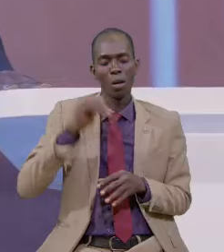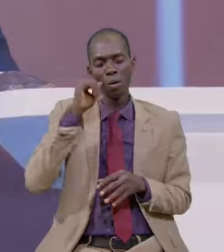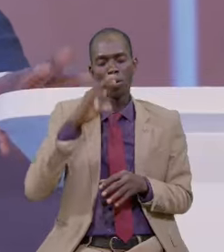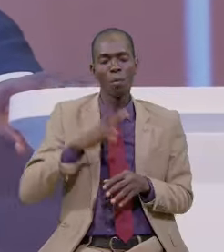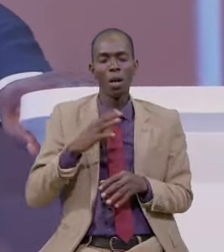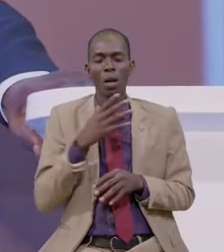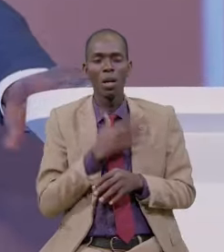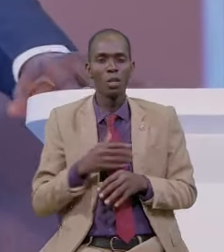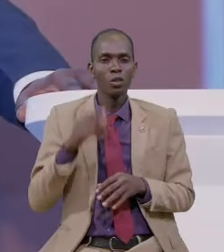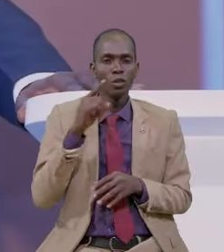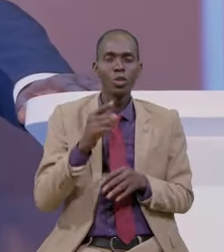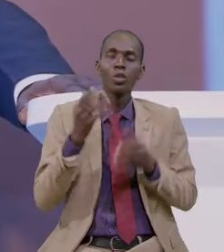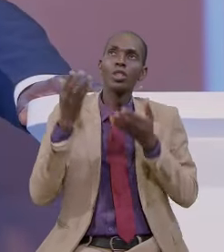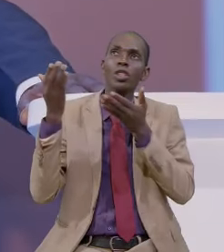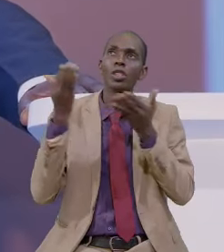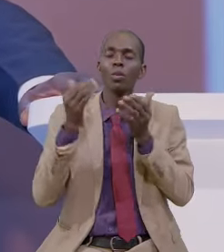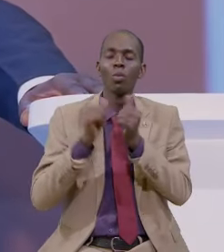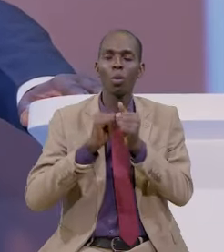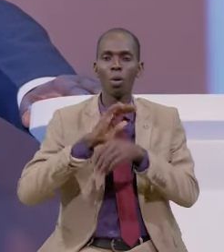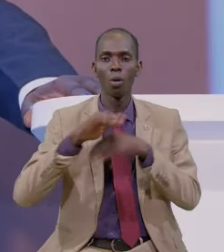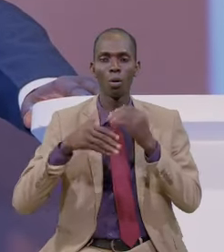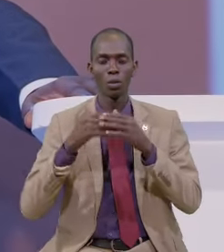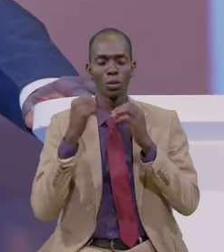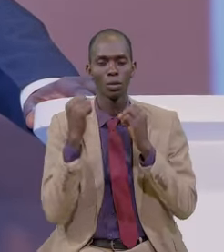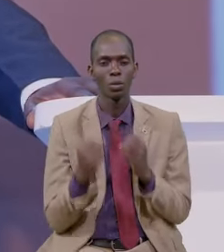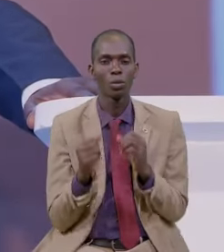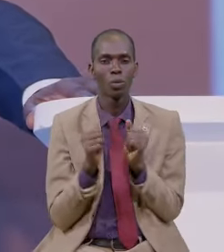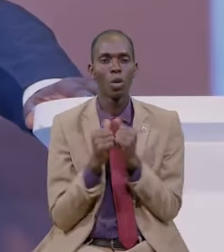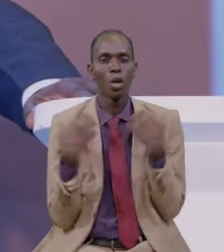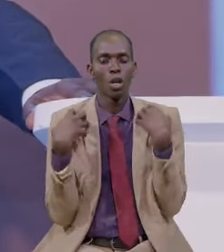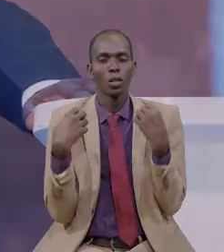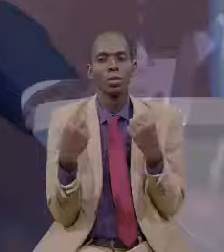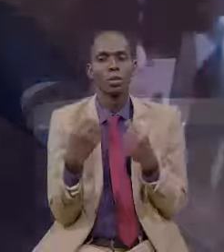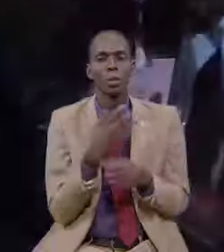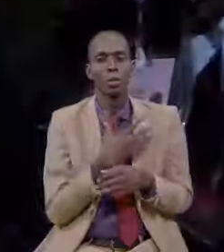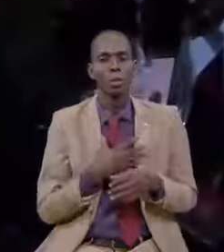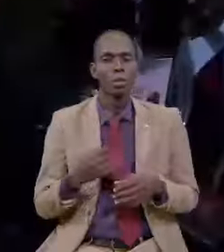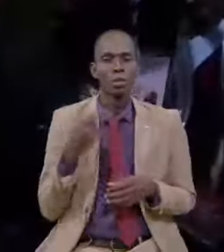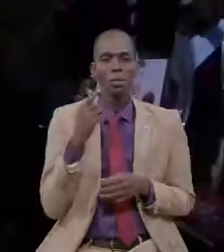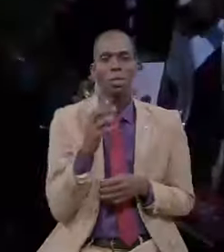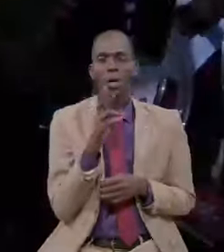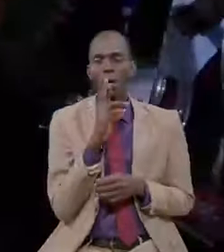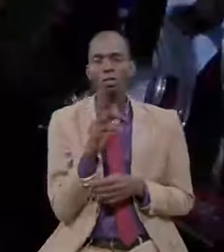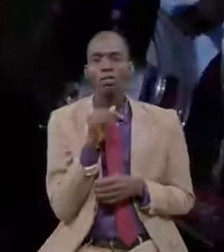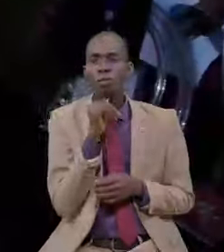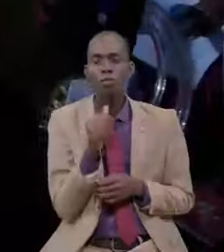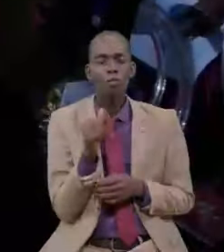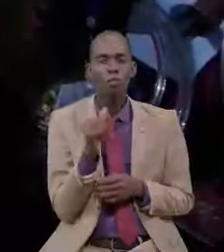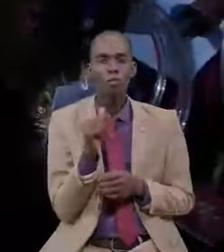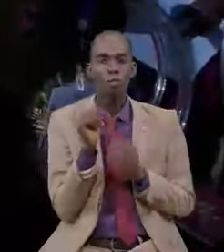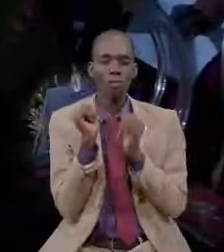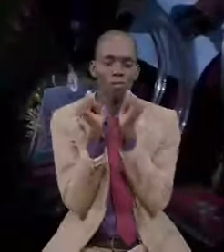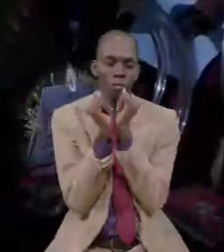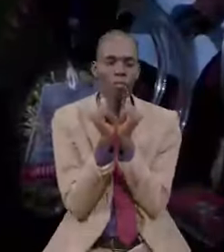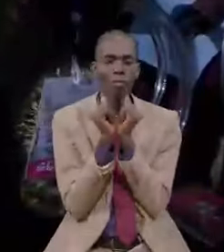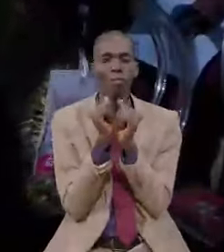serve with fortitude, with courage, and you do not shake, and you abide in the